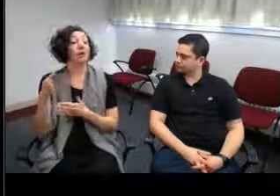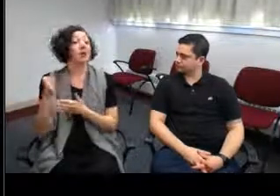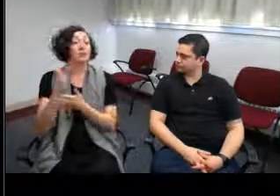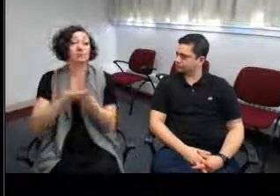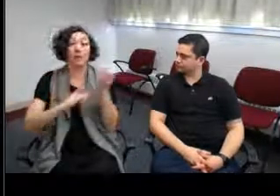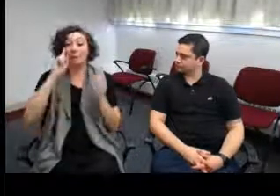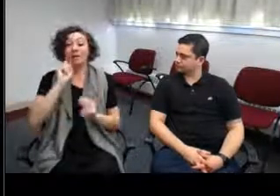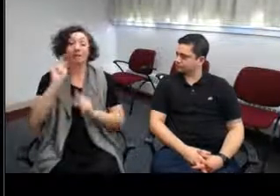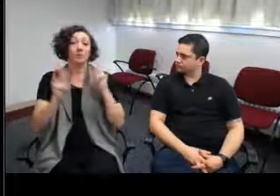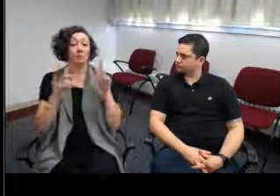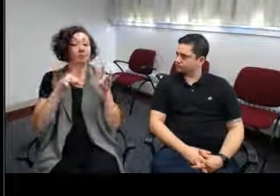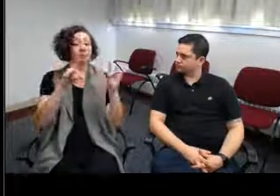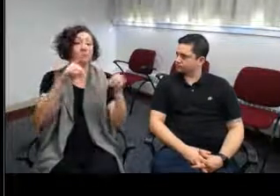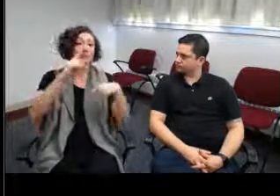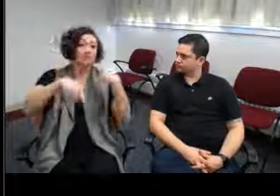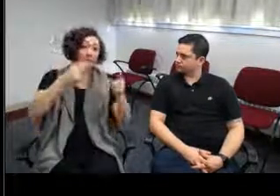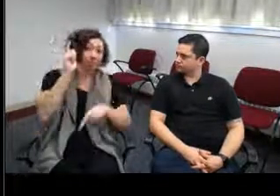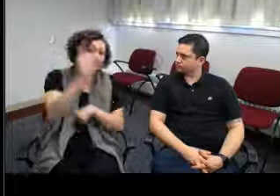day one.